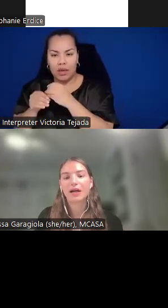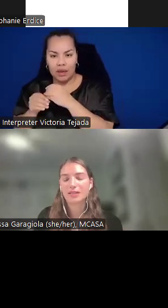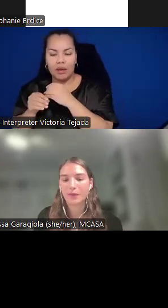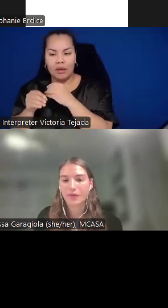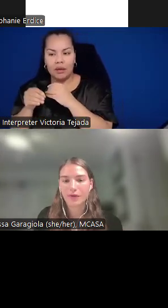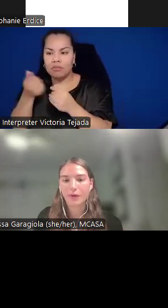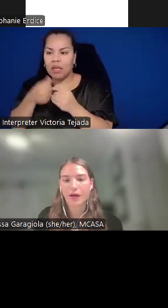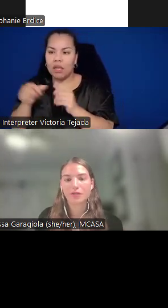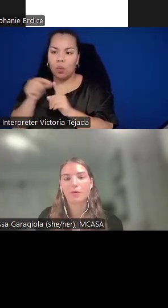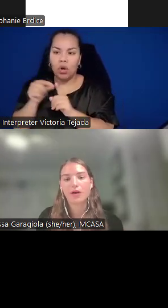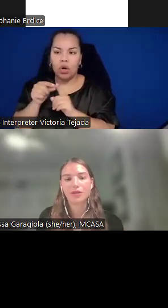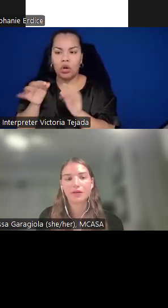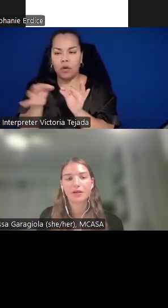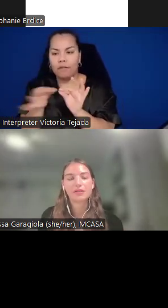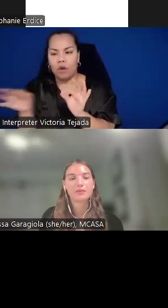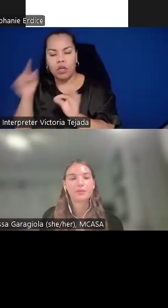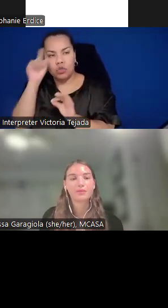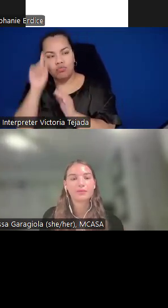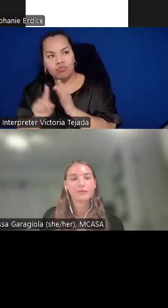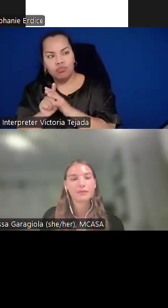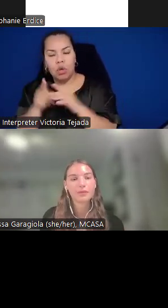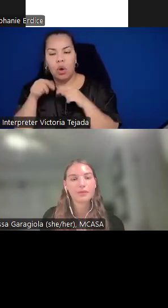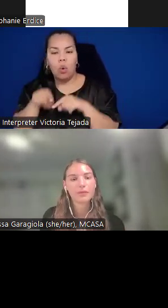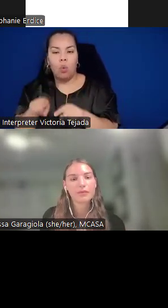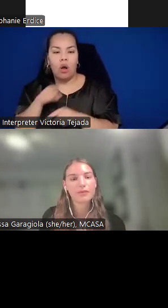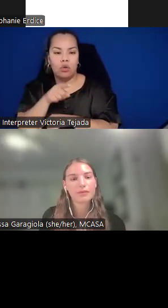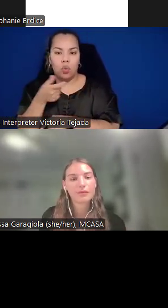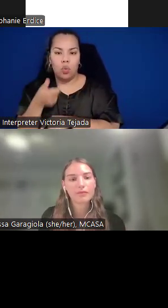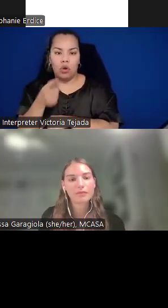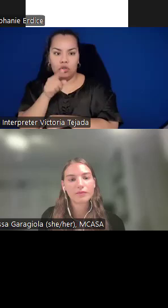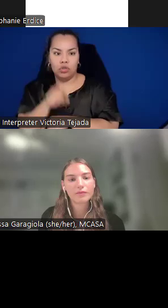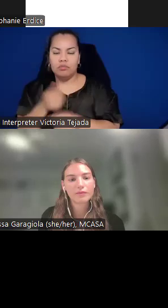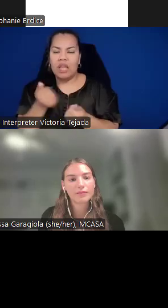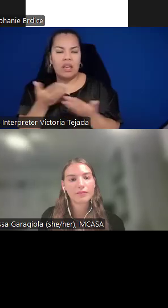really resonate with you as you're watching this.